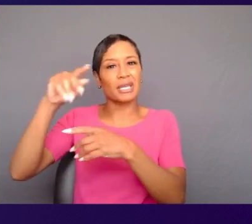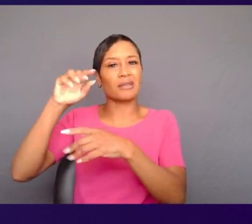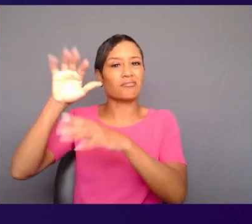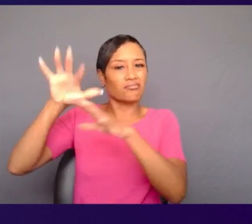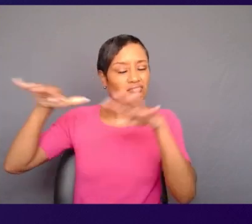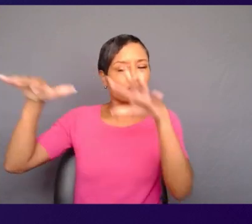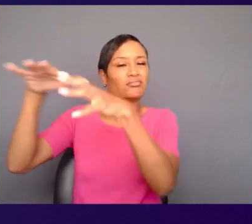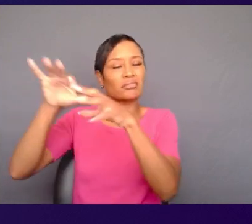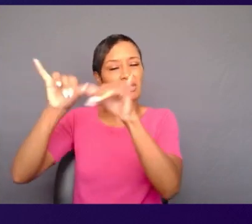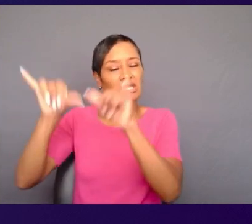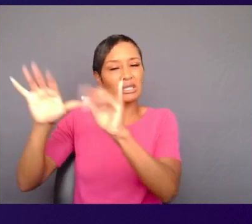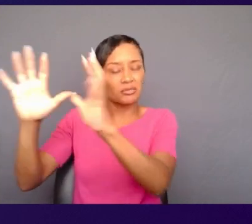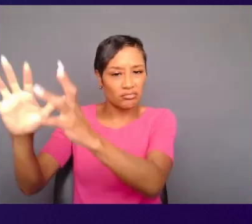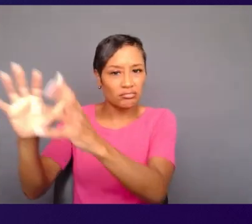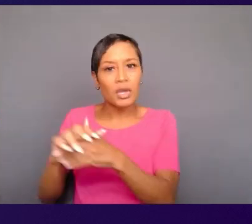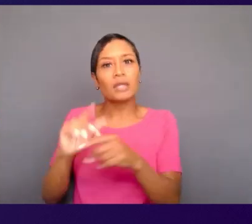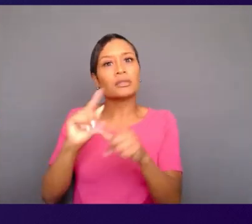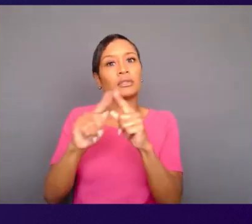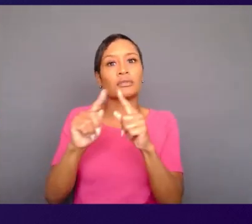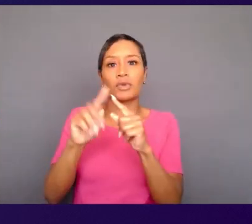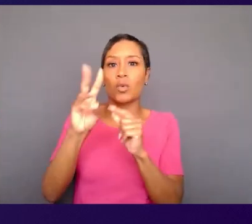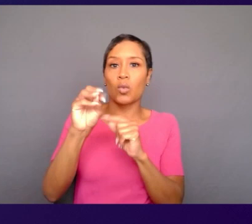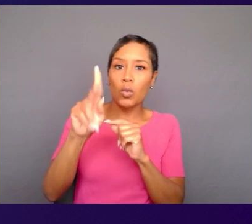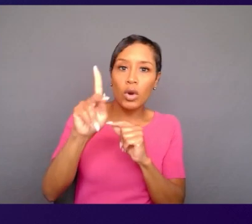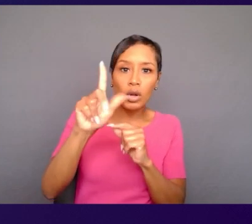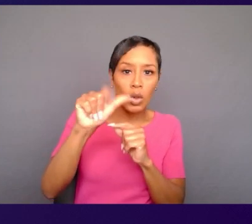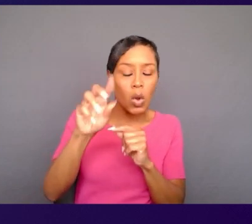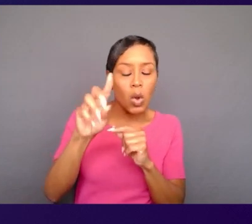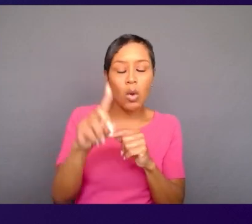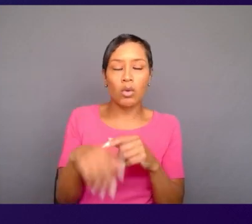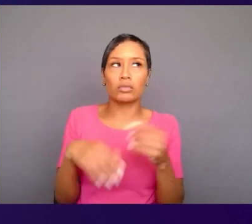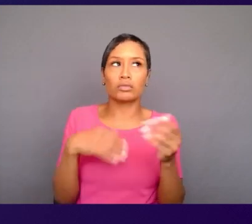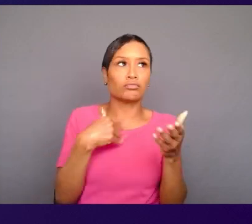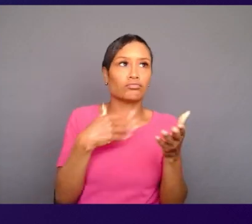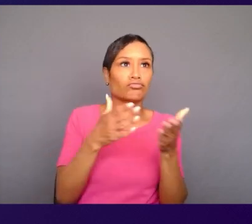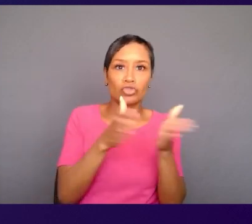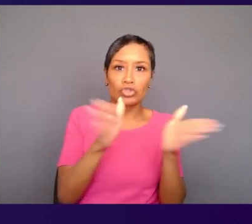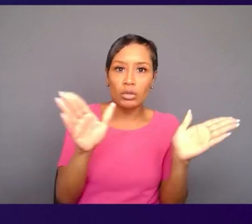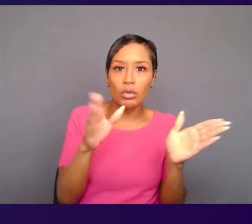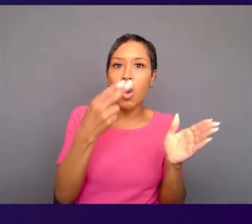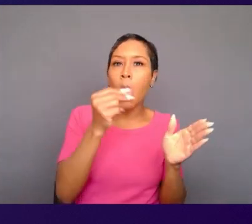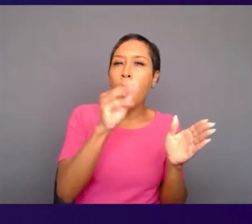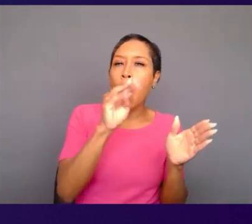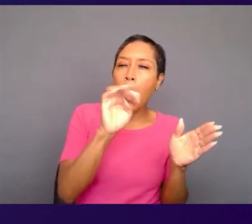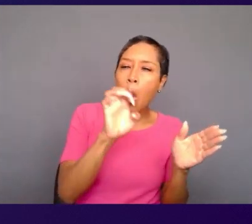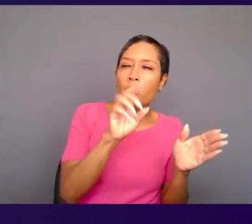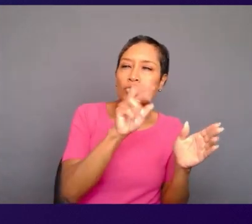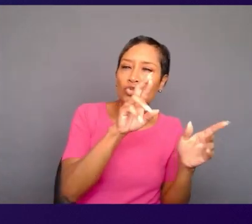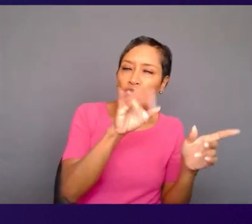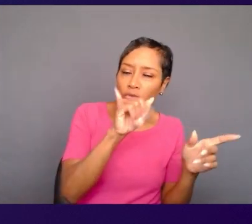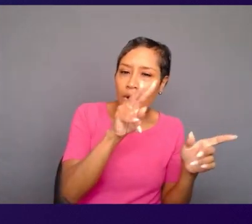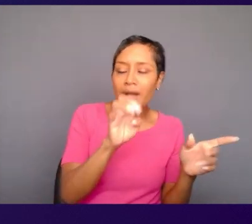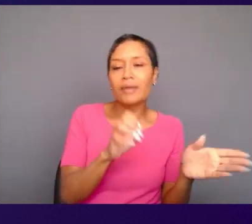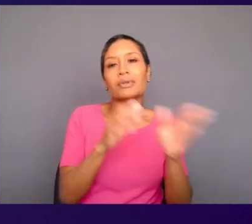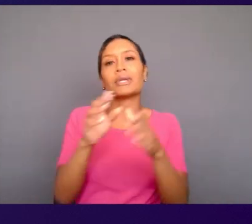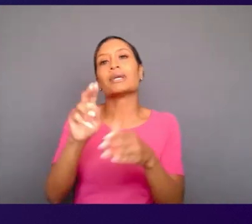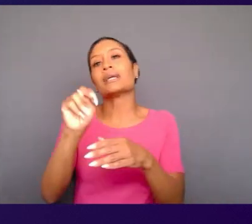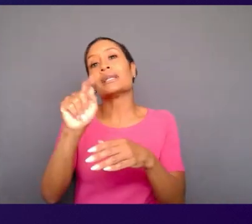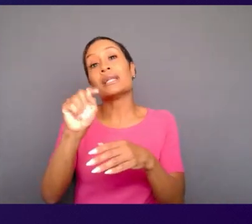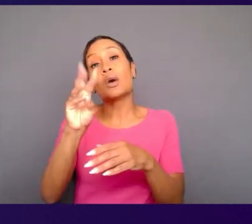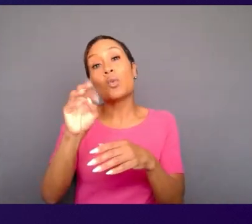we have all sorts of workloads. We have everything from general home drives to network team file shares to